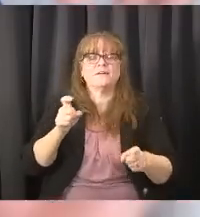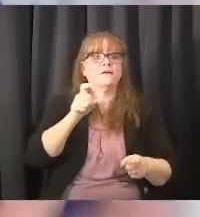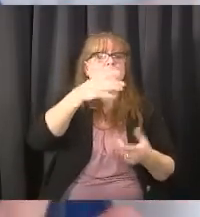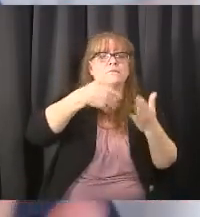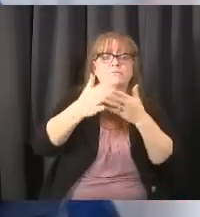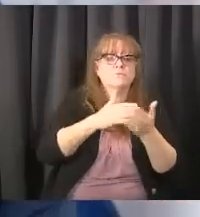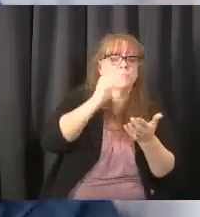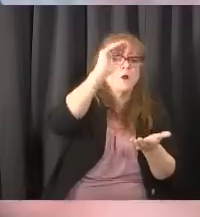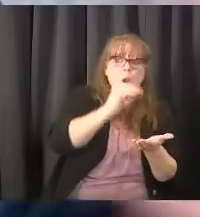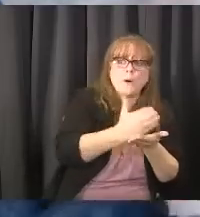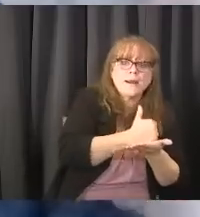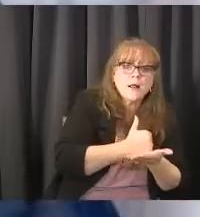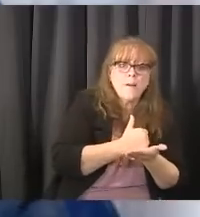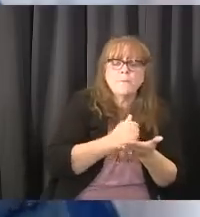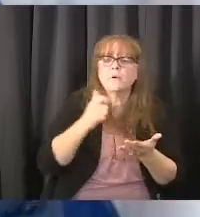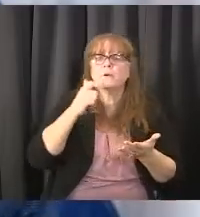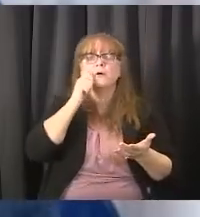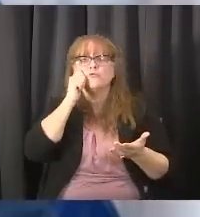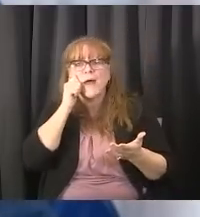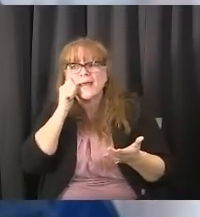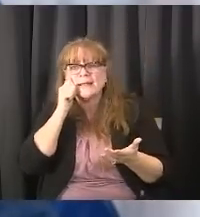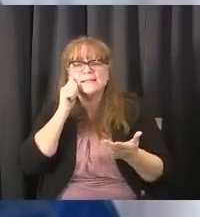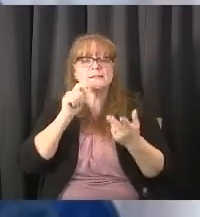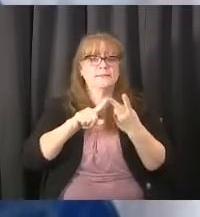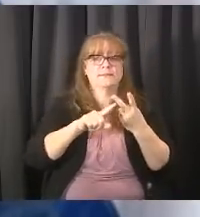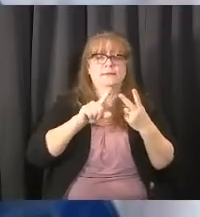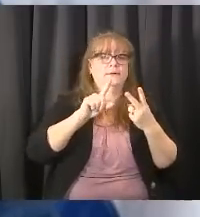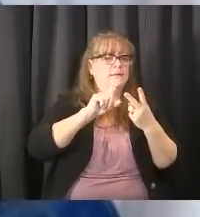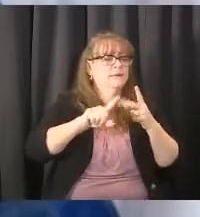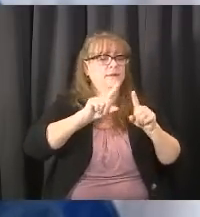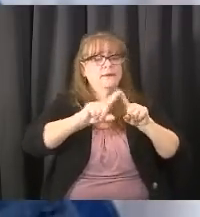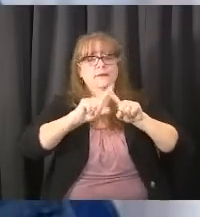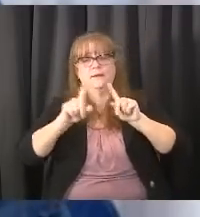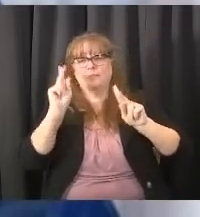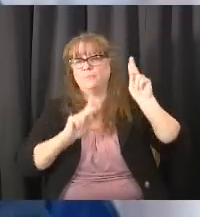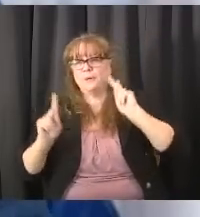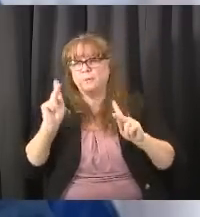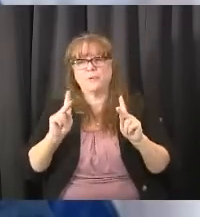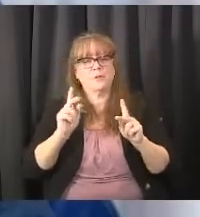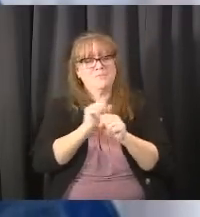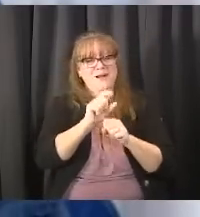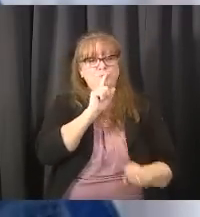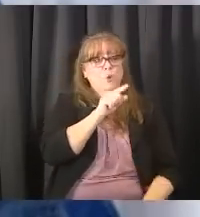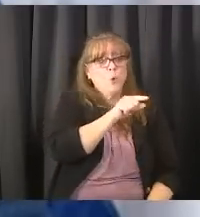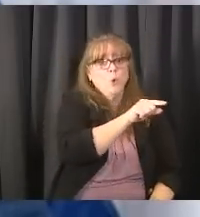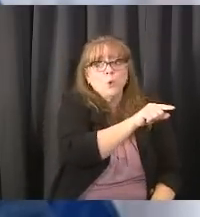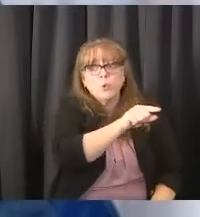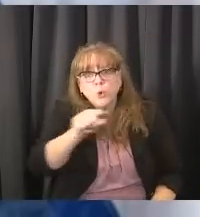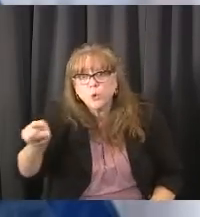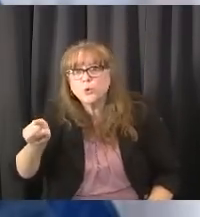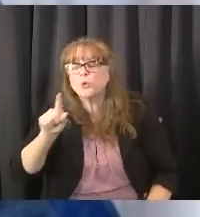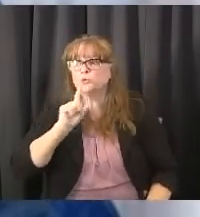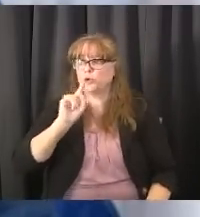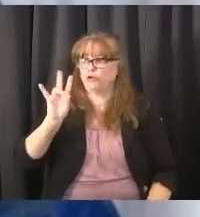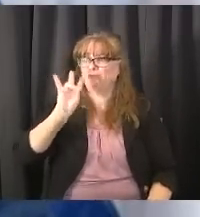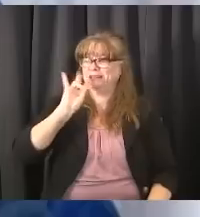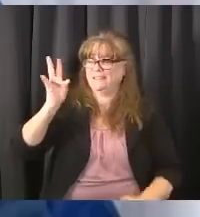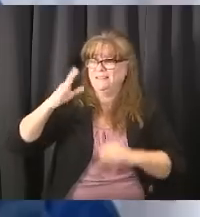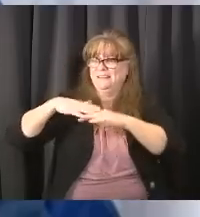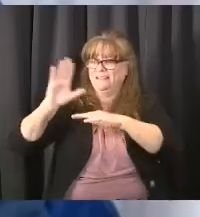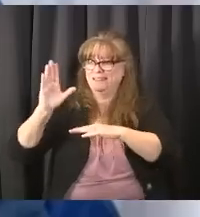serve everybody over 70, and then obviously as we expand that, continue that commitment to make sure that no matter where you live or who you are, you have access